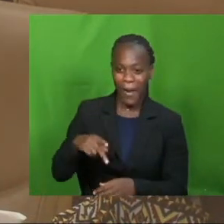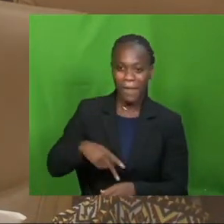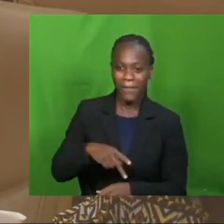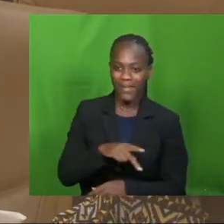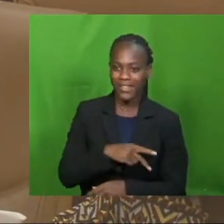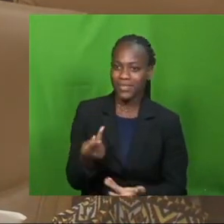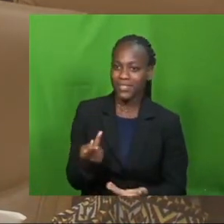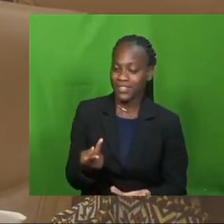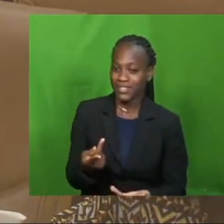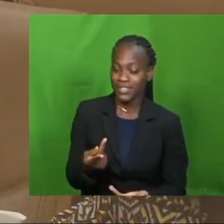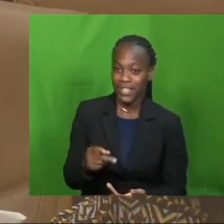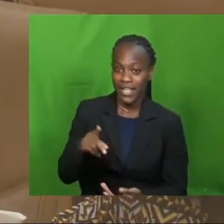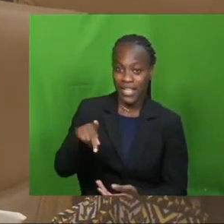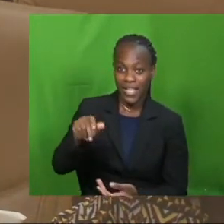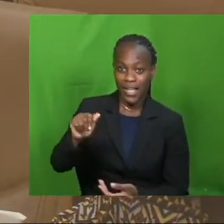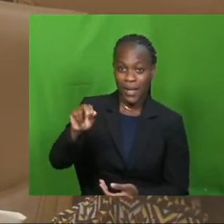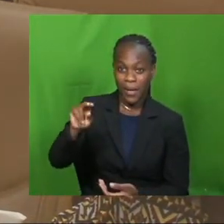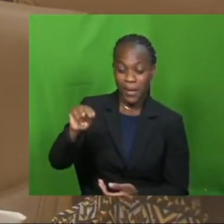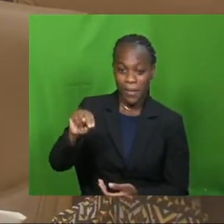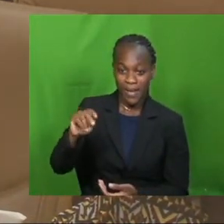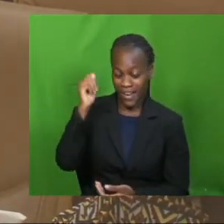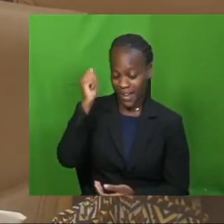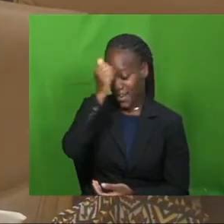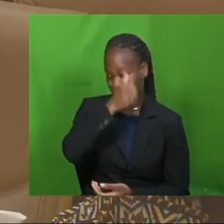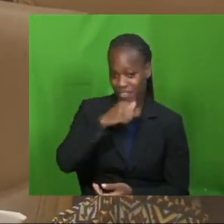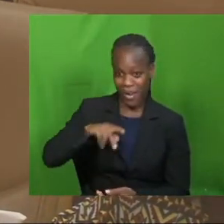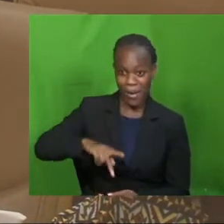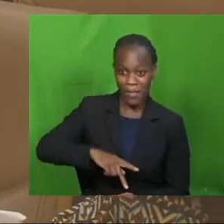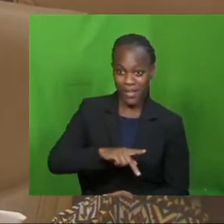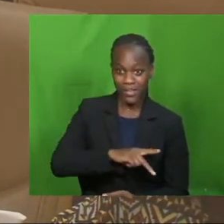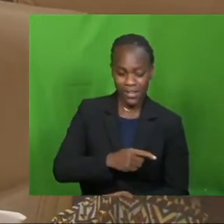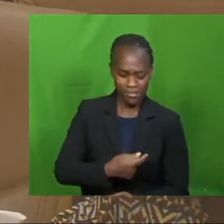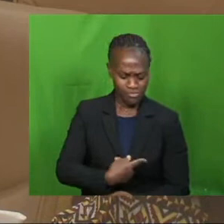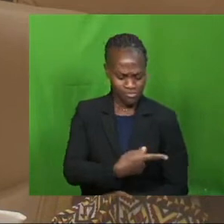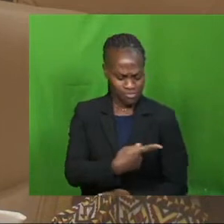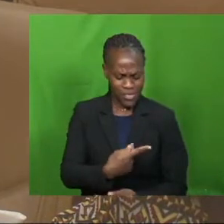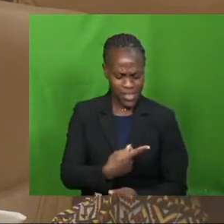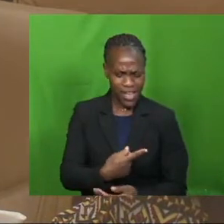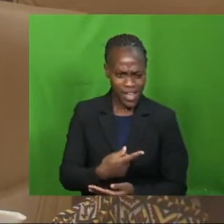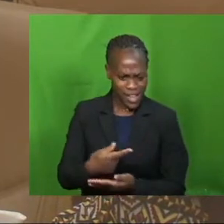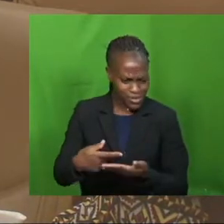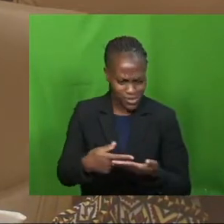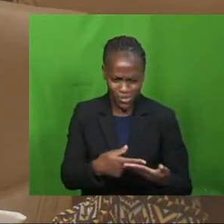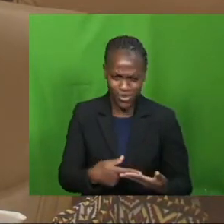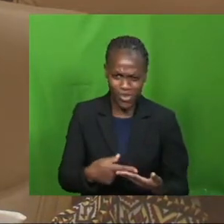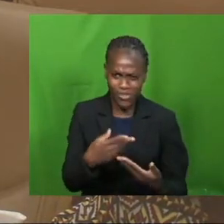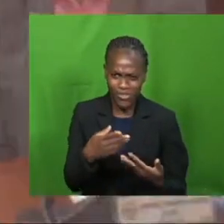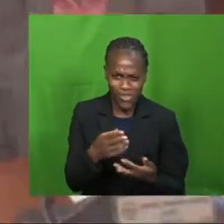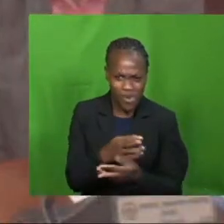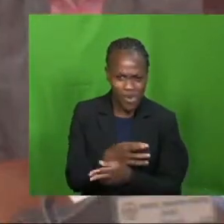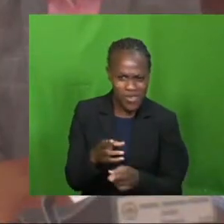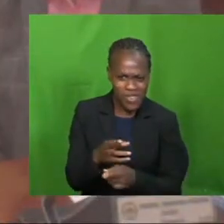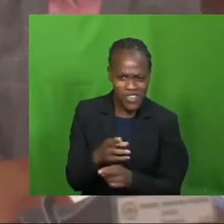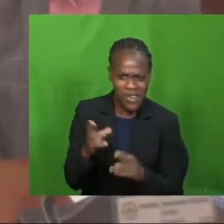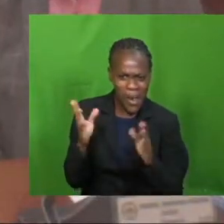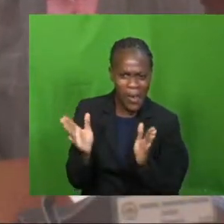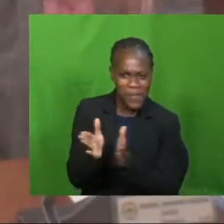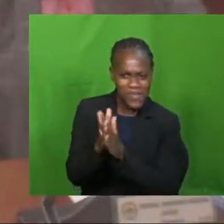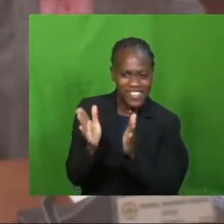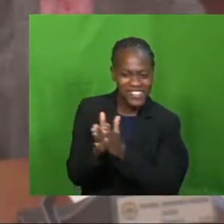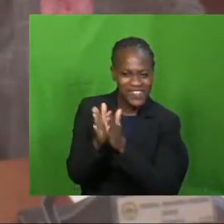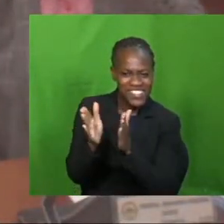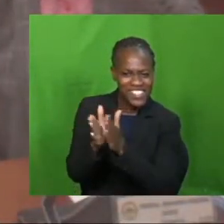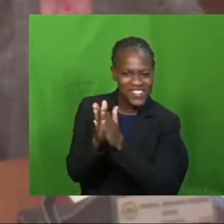we went to Pan-African Parliament, myself and him had some private discussion, and he was full of praises for